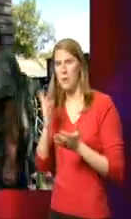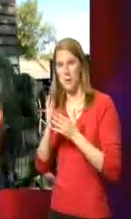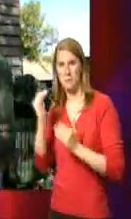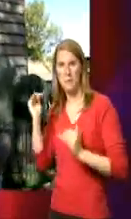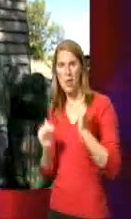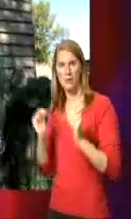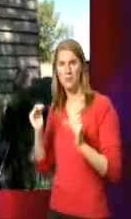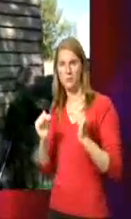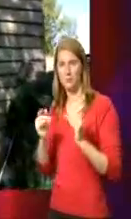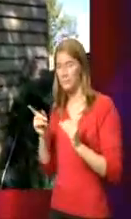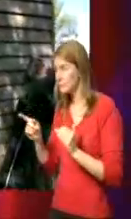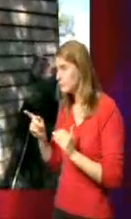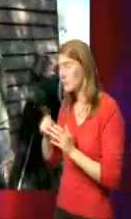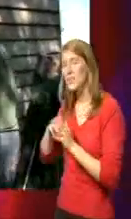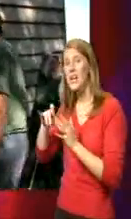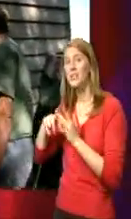How'd it go?